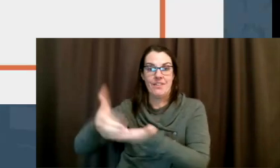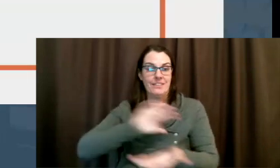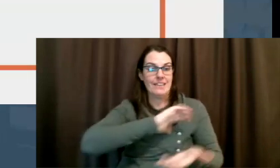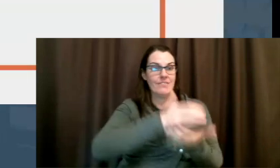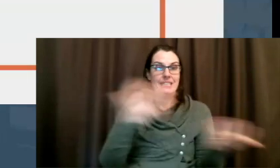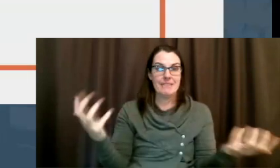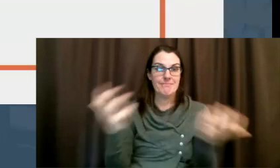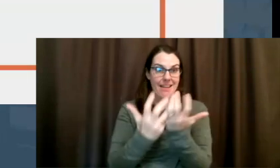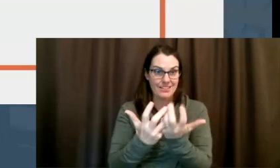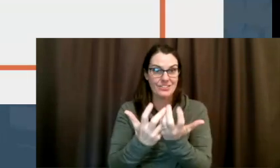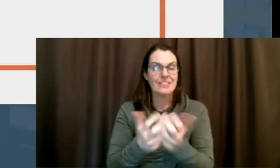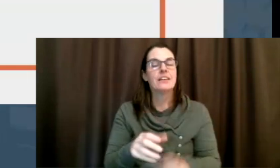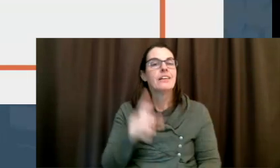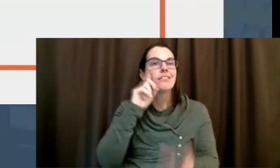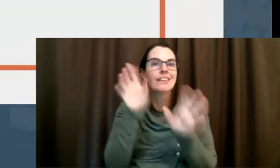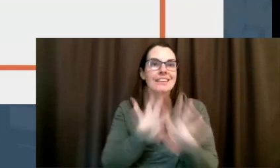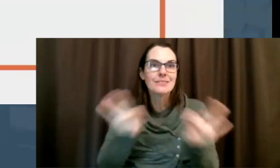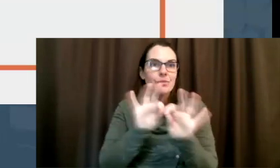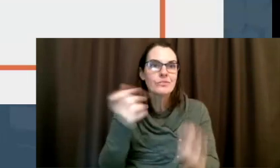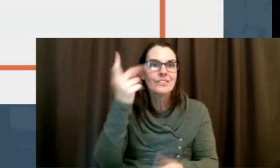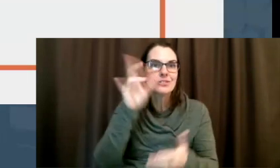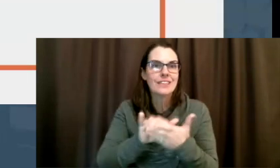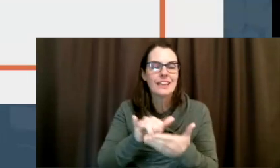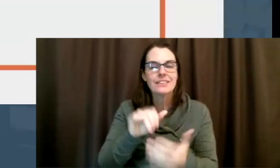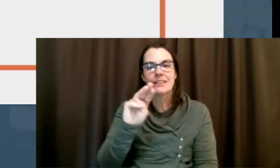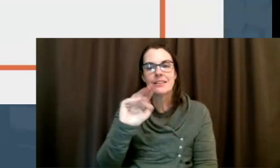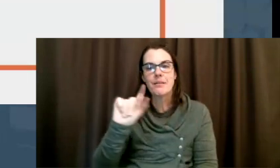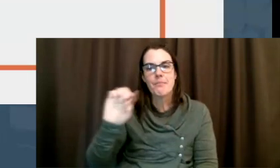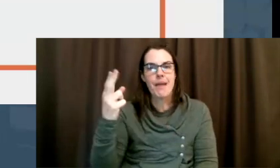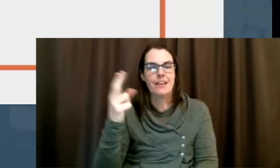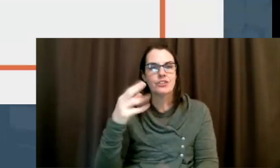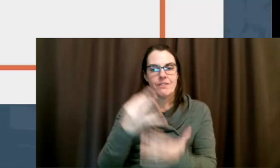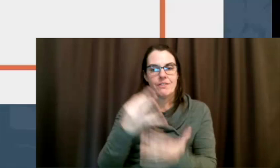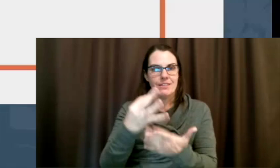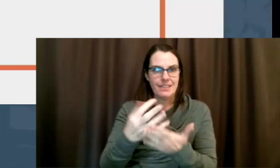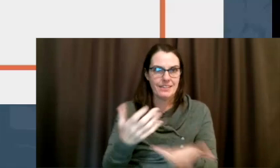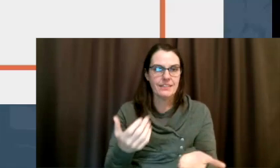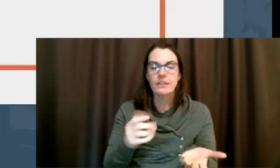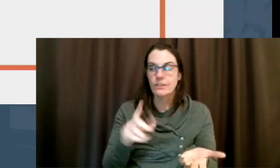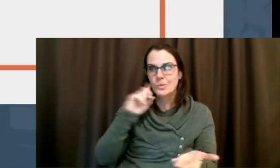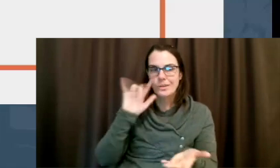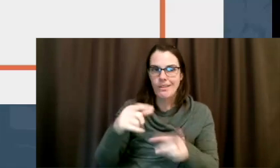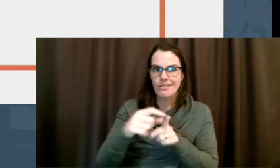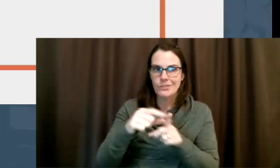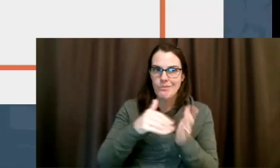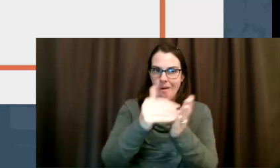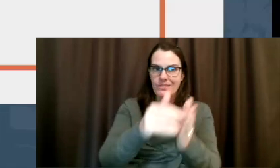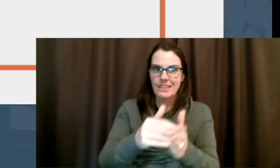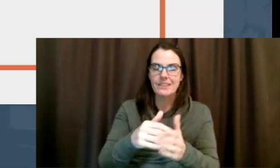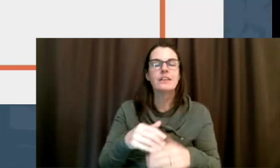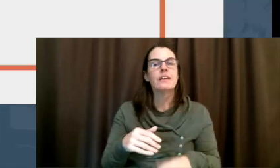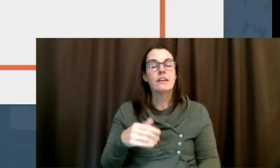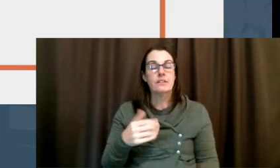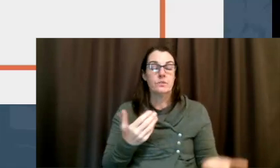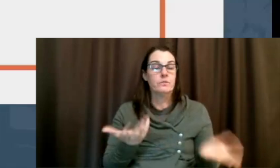to understand what match funding is, and you hear this term a lot. So basically, this is going to be funding from